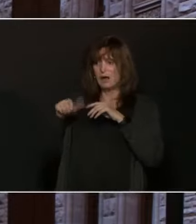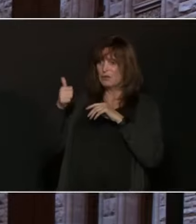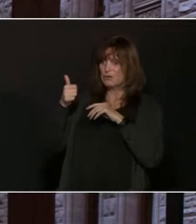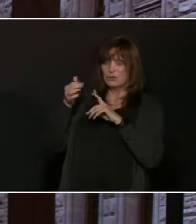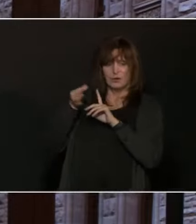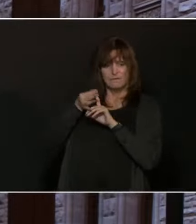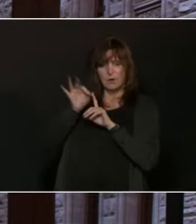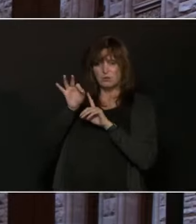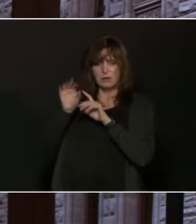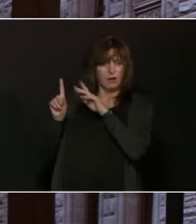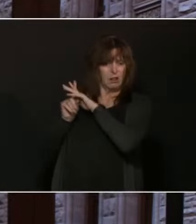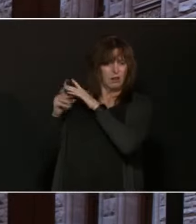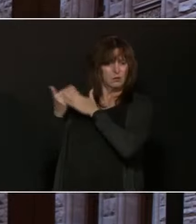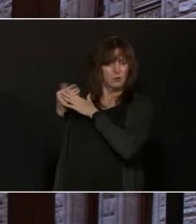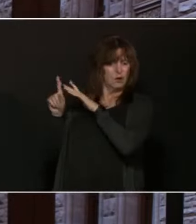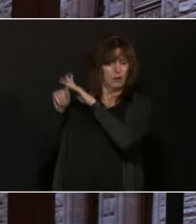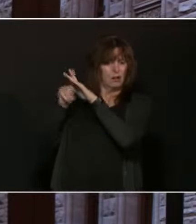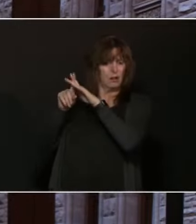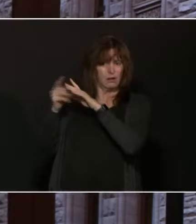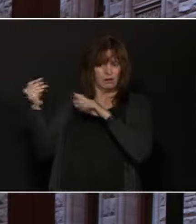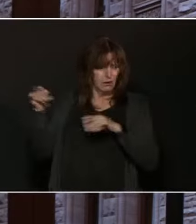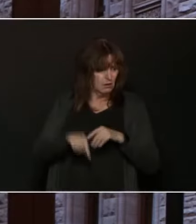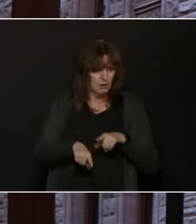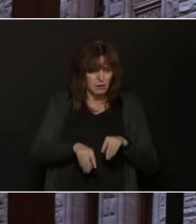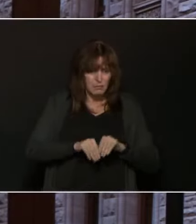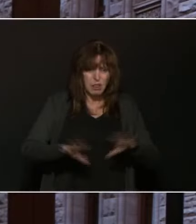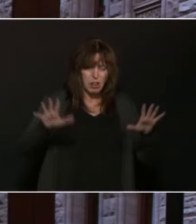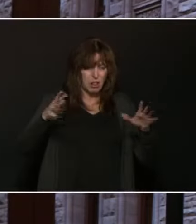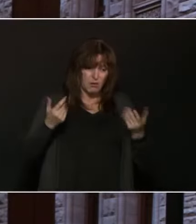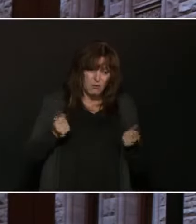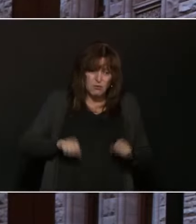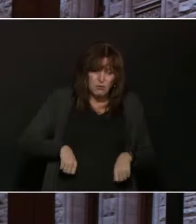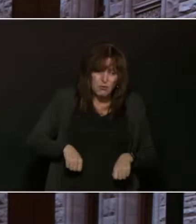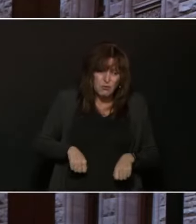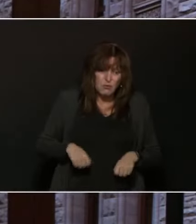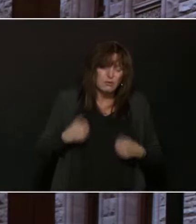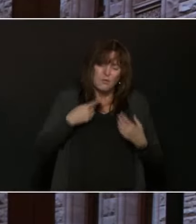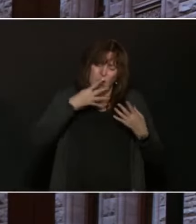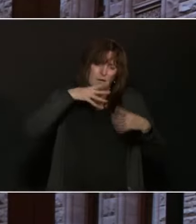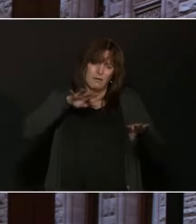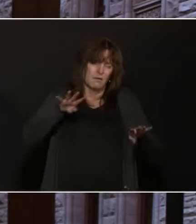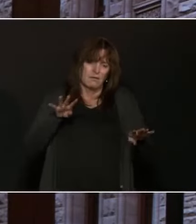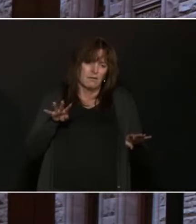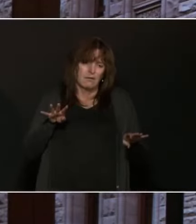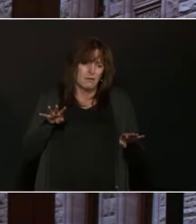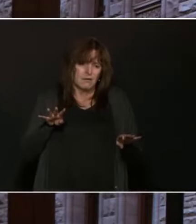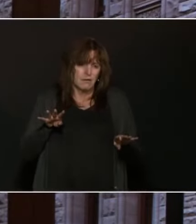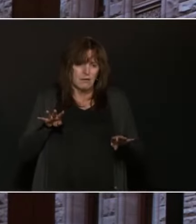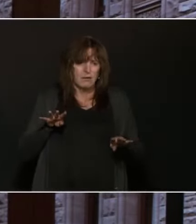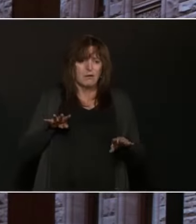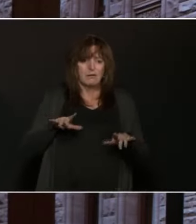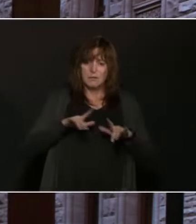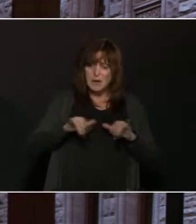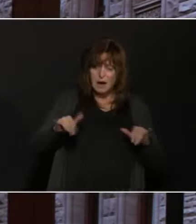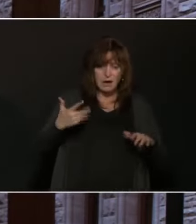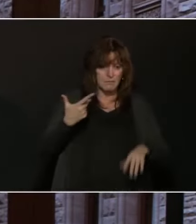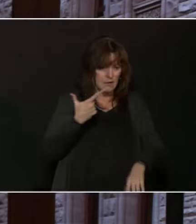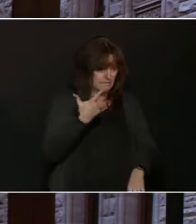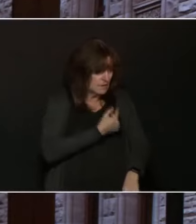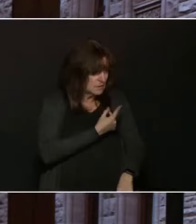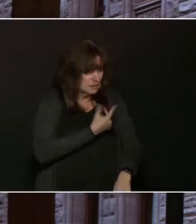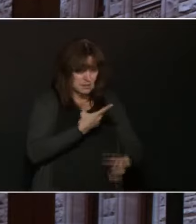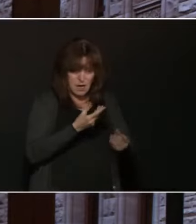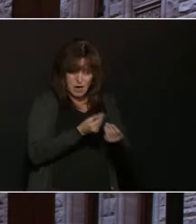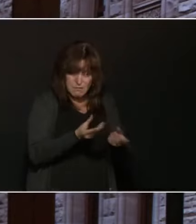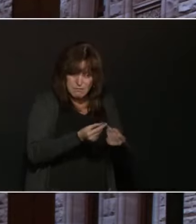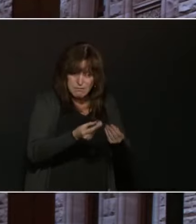fast, and we do not want to see that occur. So at the same time we're doing vaccines, we're trying to get things open. What can you